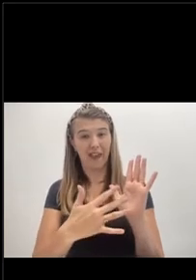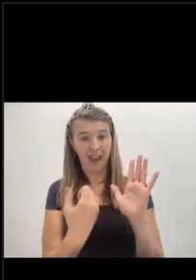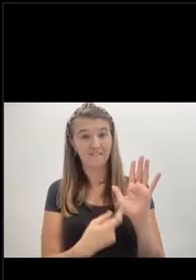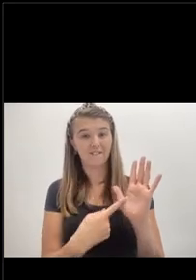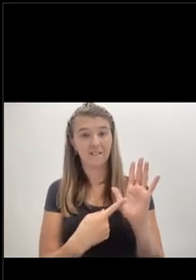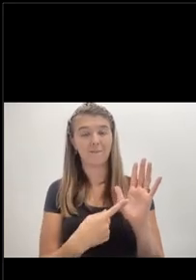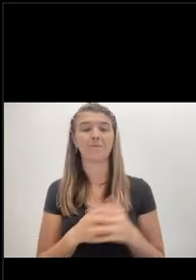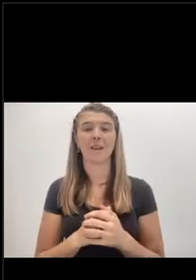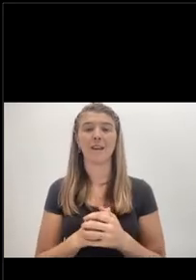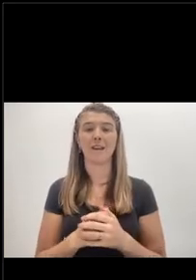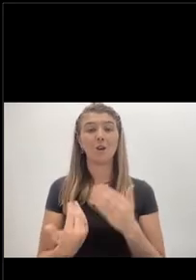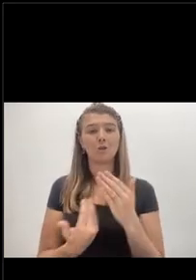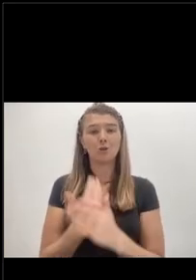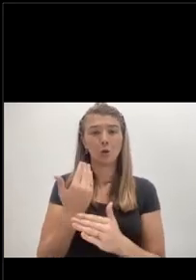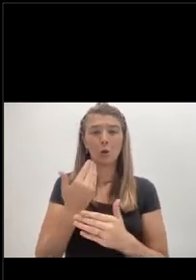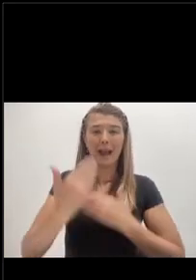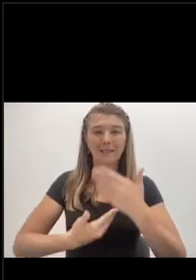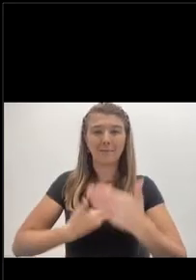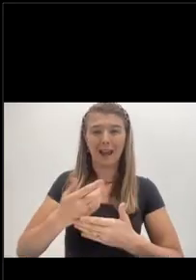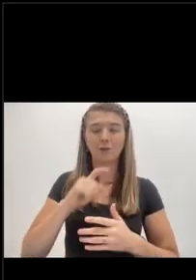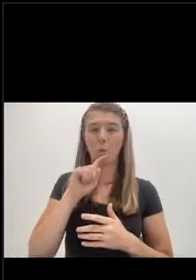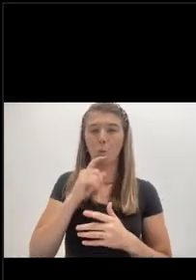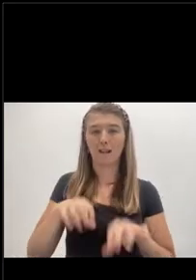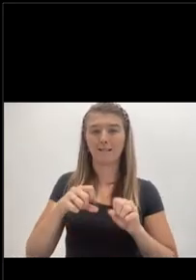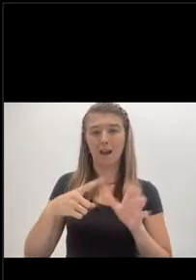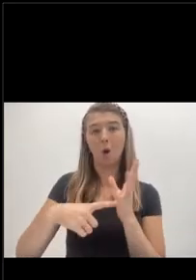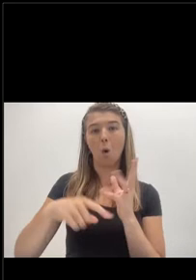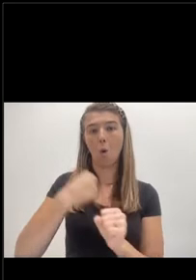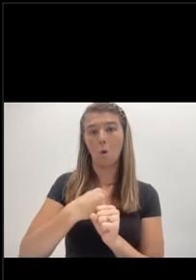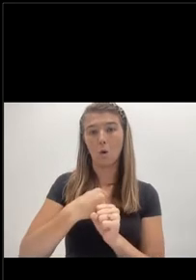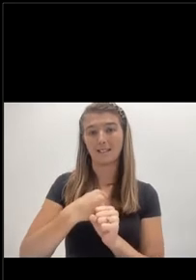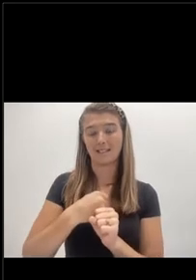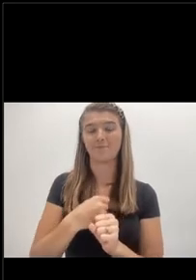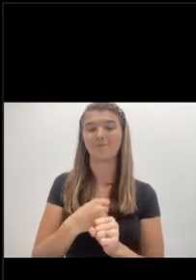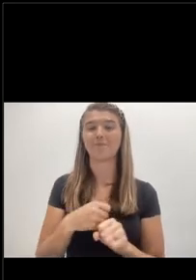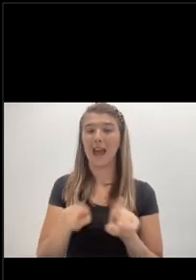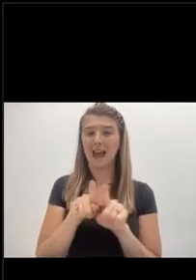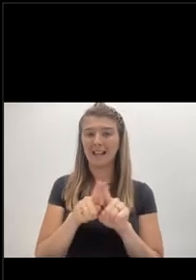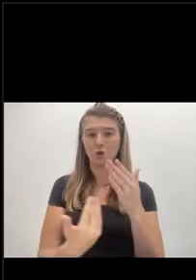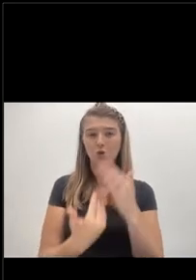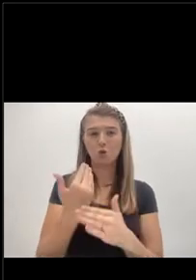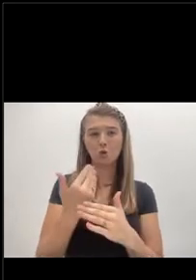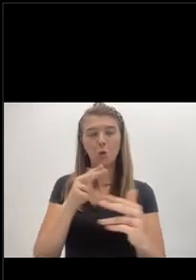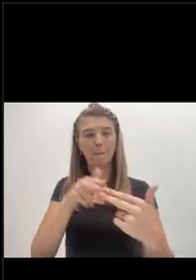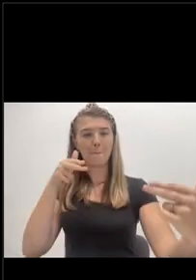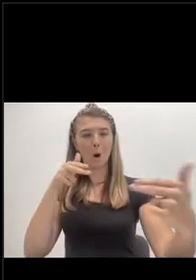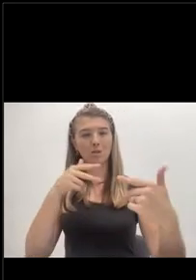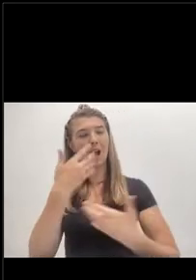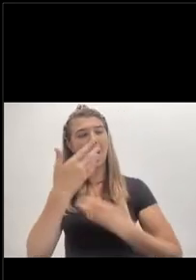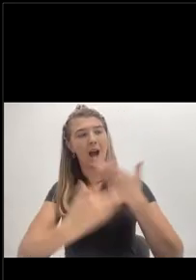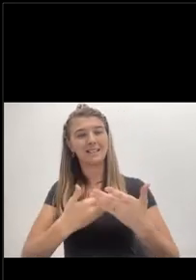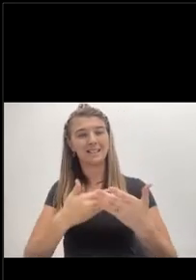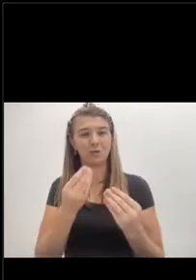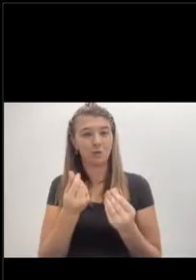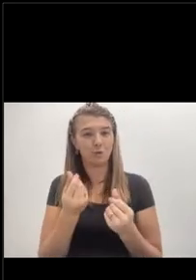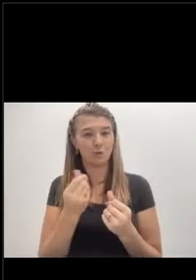recycling itself, will be available from the end of August. We also have a new podcast all about plastics coming soon, so do look out for